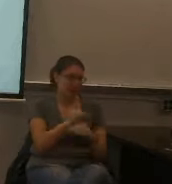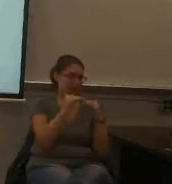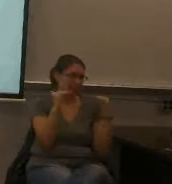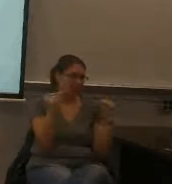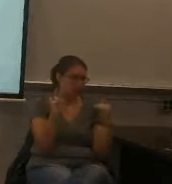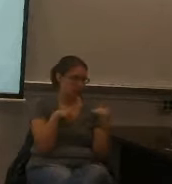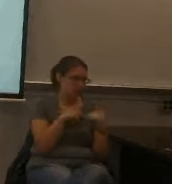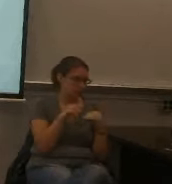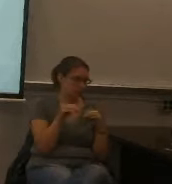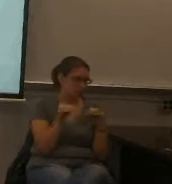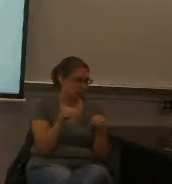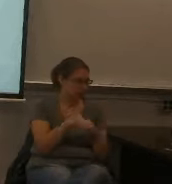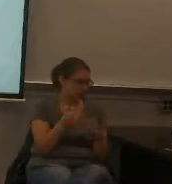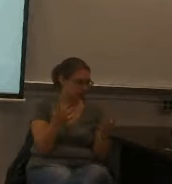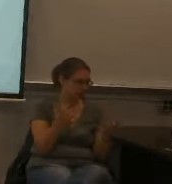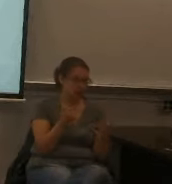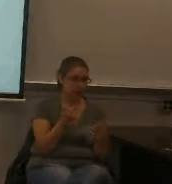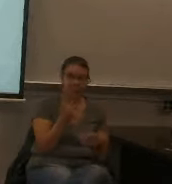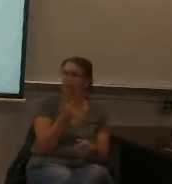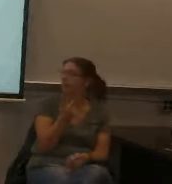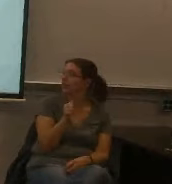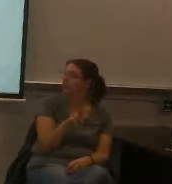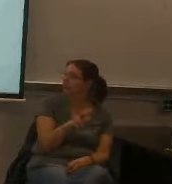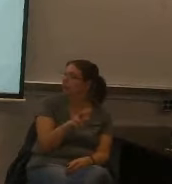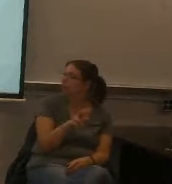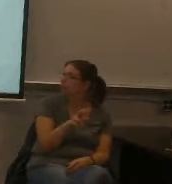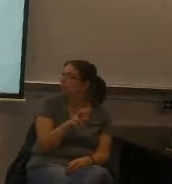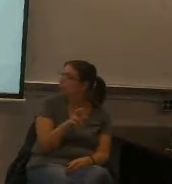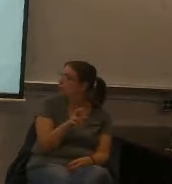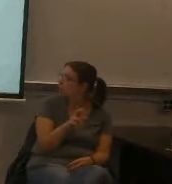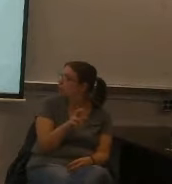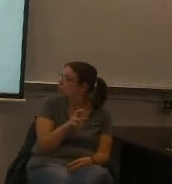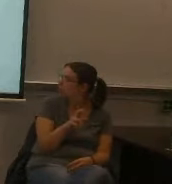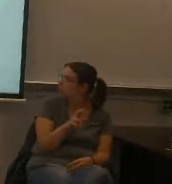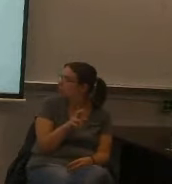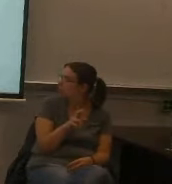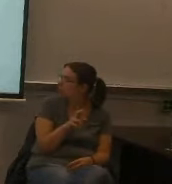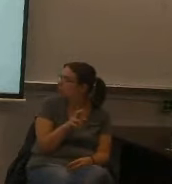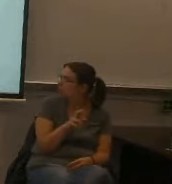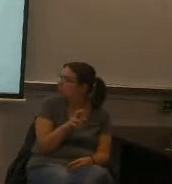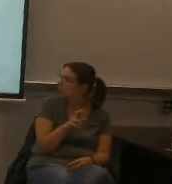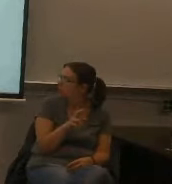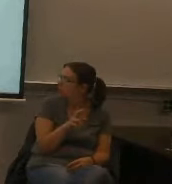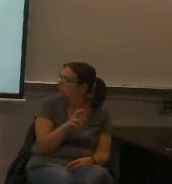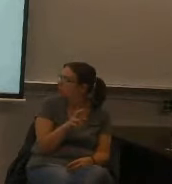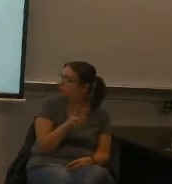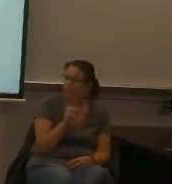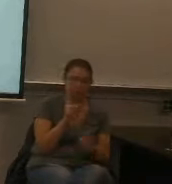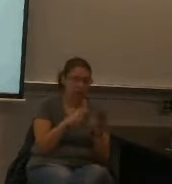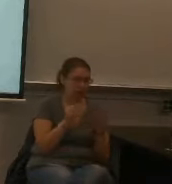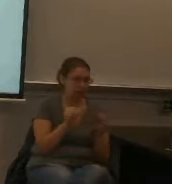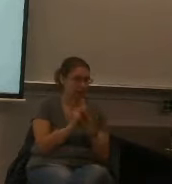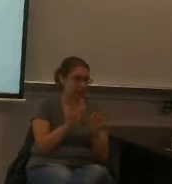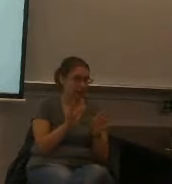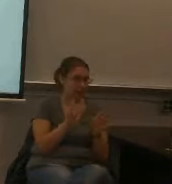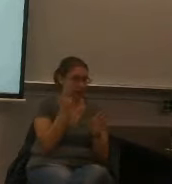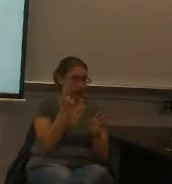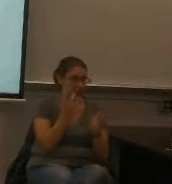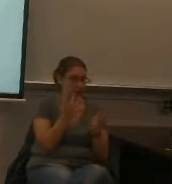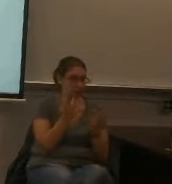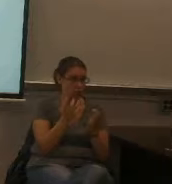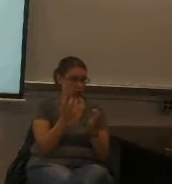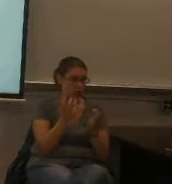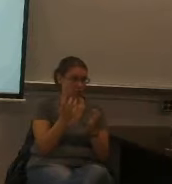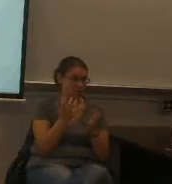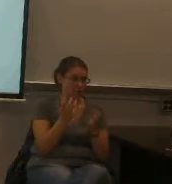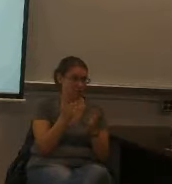there. And gear is very clear. I mean, if you want to really catch fish, you just go out with some dynamite and throw it in